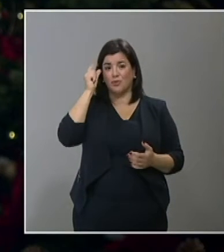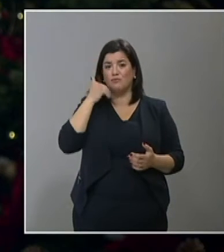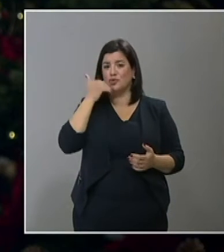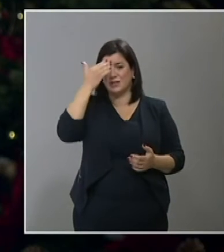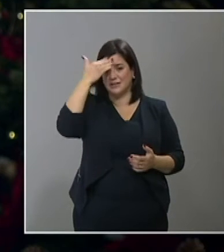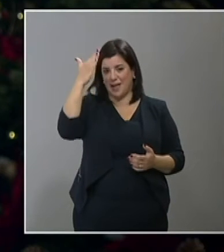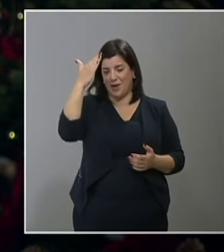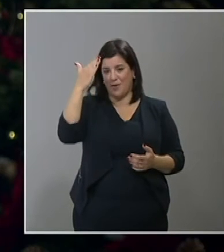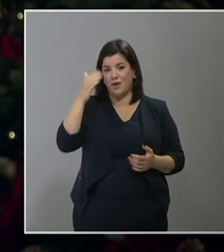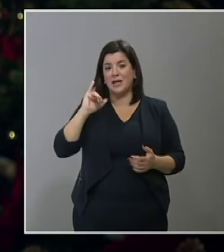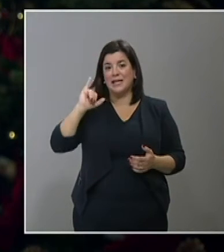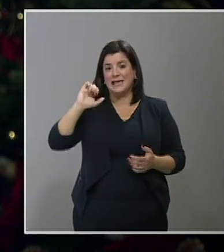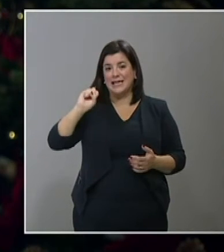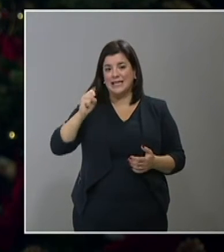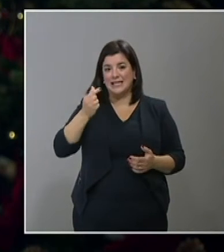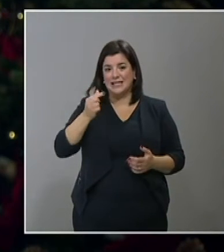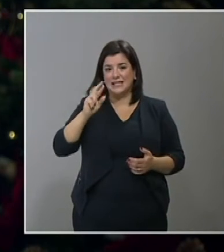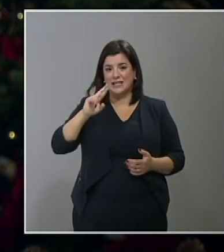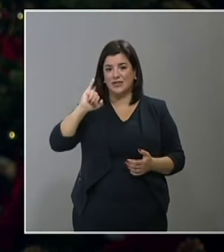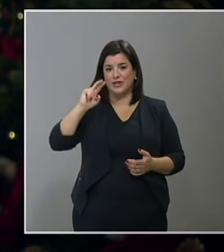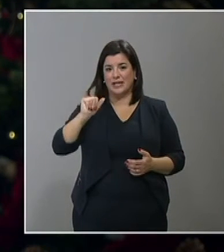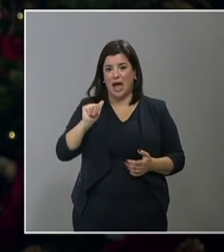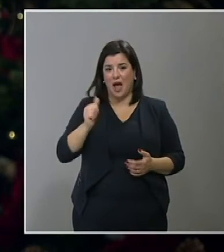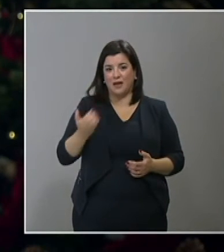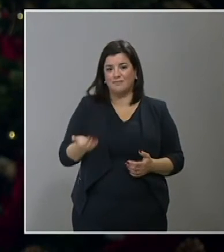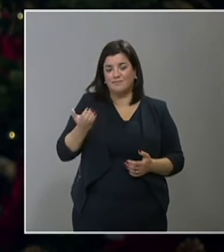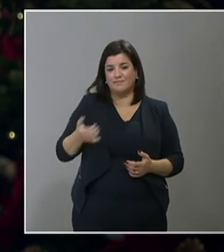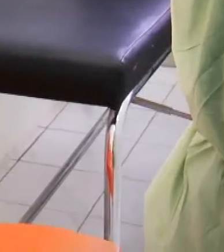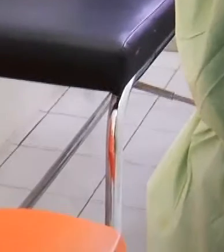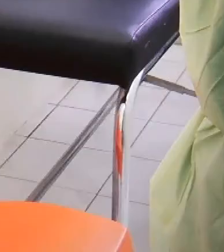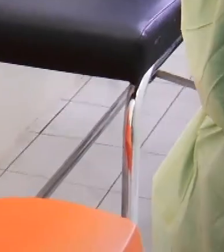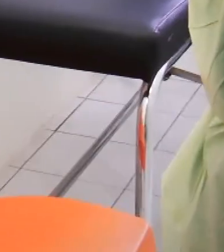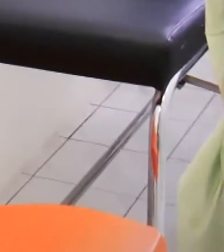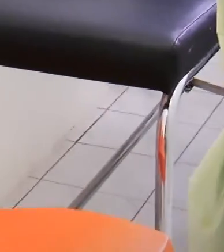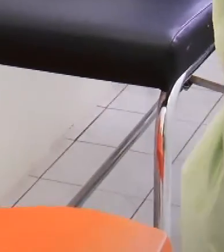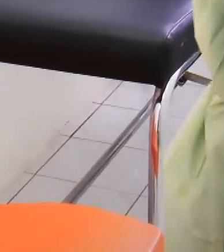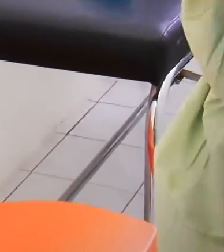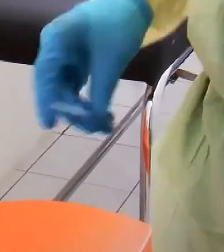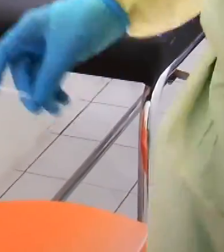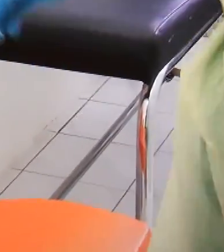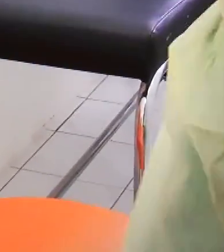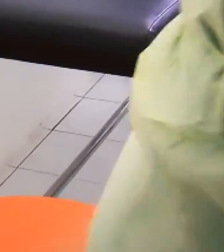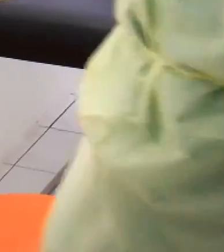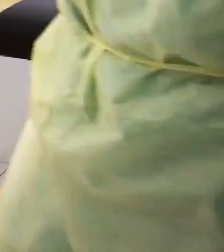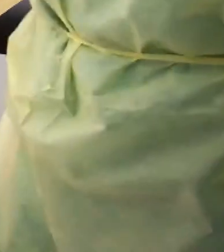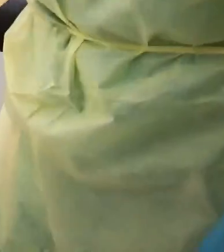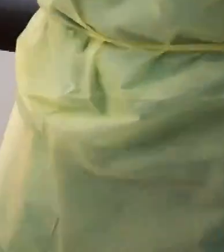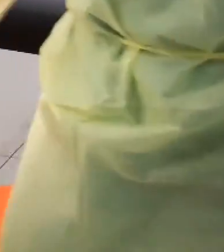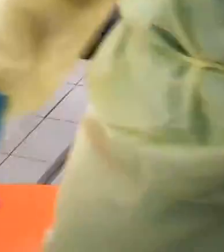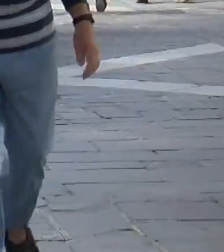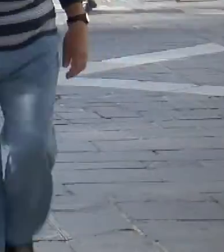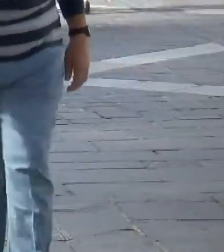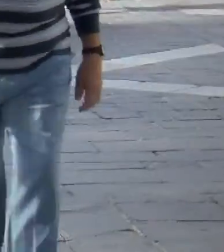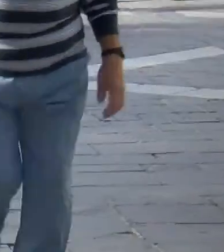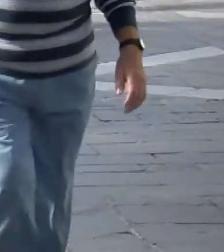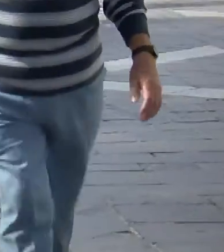u nirringrazzjakom minn issa talli tkunu ġenerużi ma' minnu fil-bżonn. Il-President Vella nnota wkoll kif minkejja id-diversi